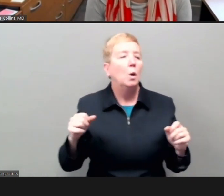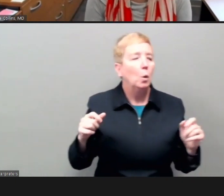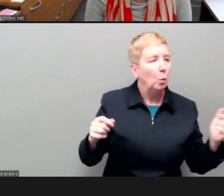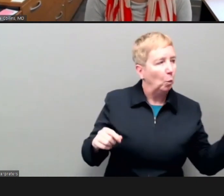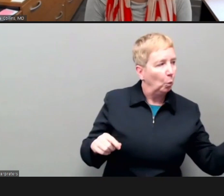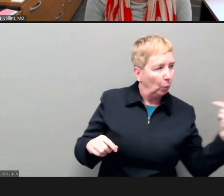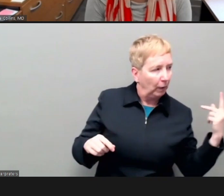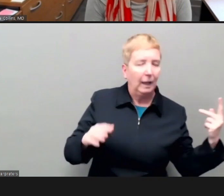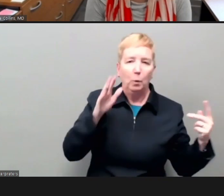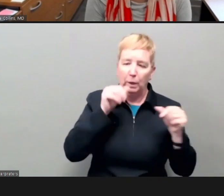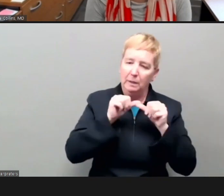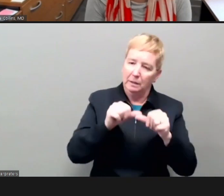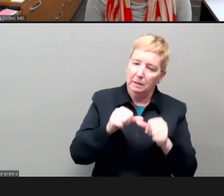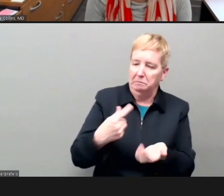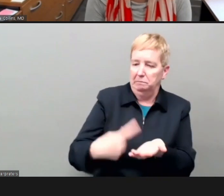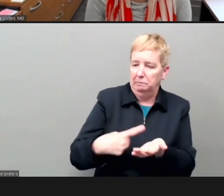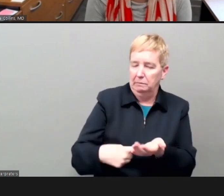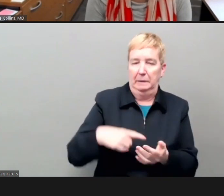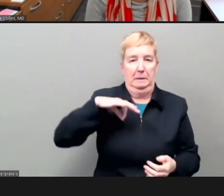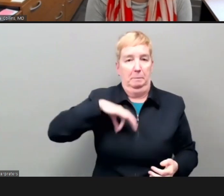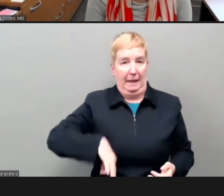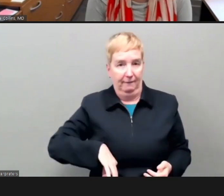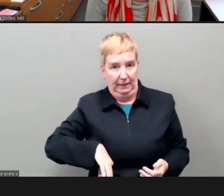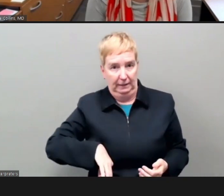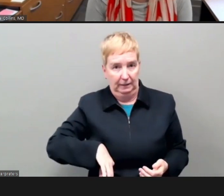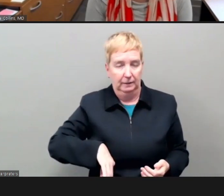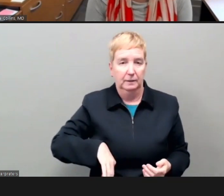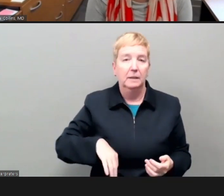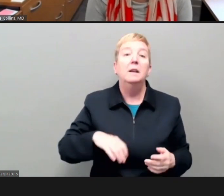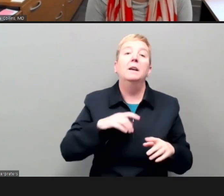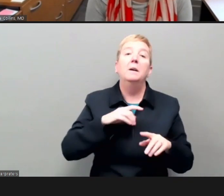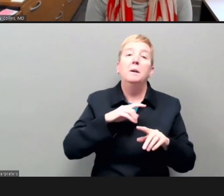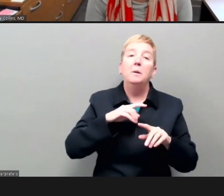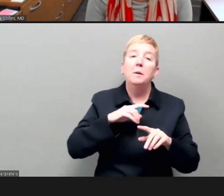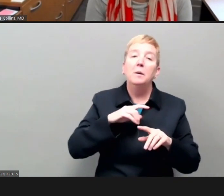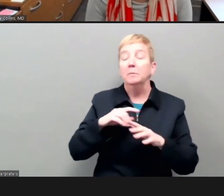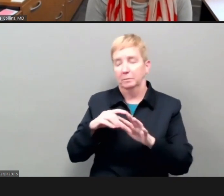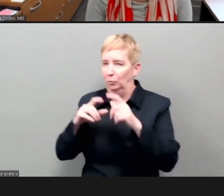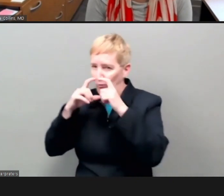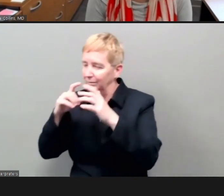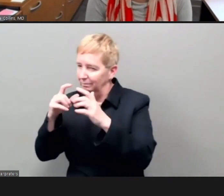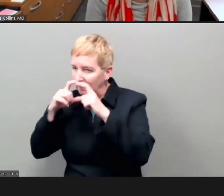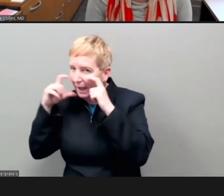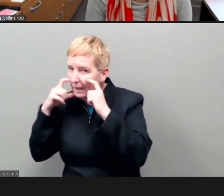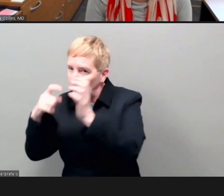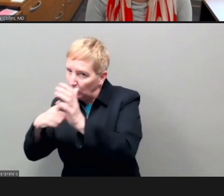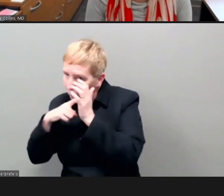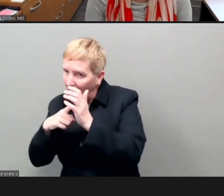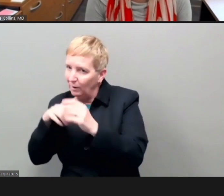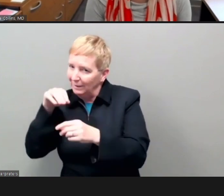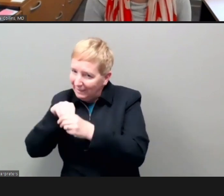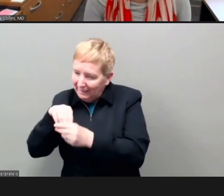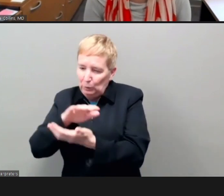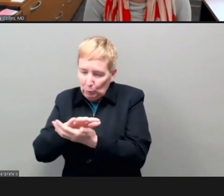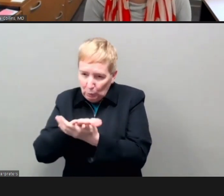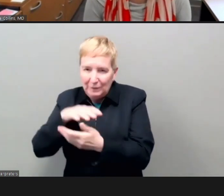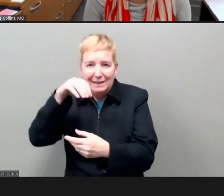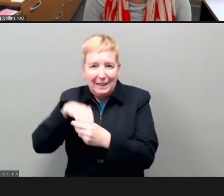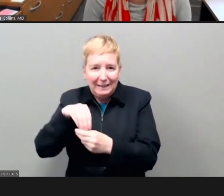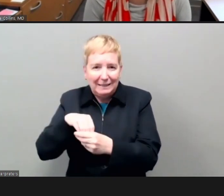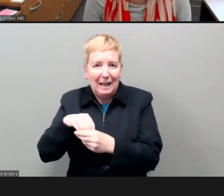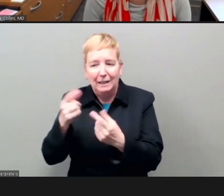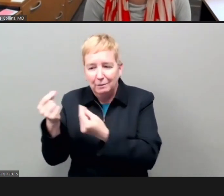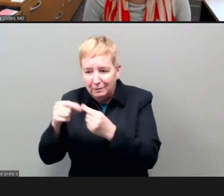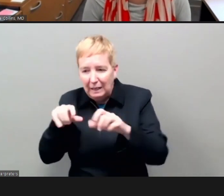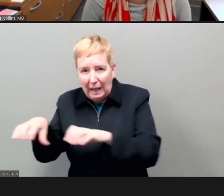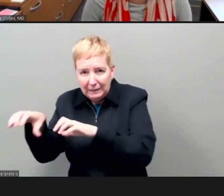to talk about the benefits of that, but they are required in schools. They are required in indoor activities.